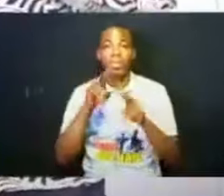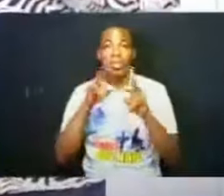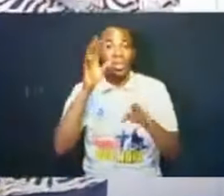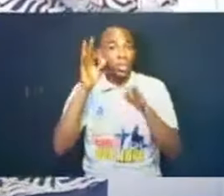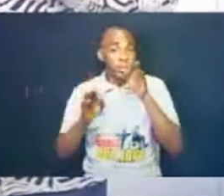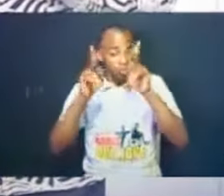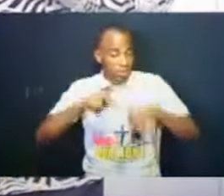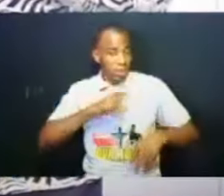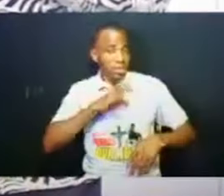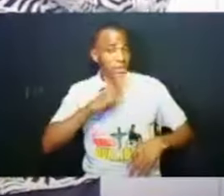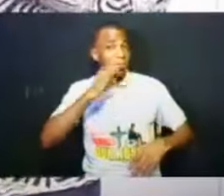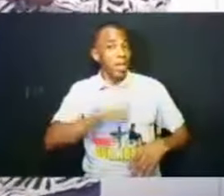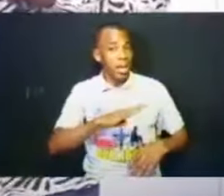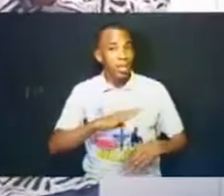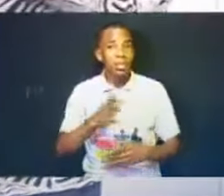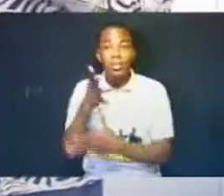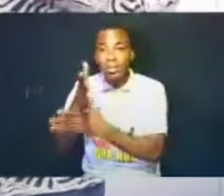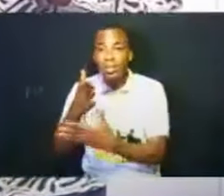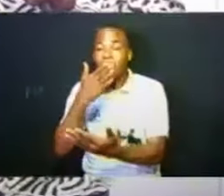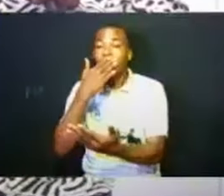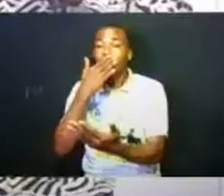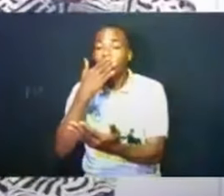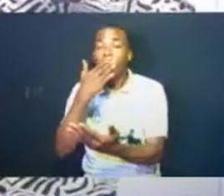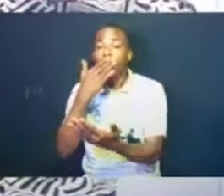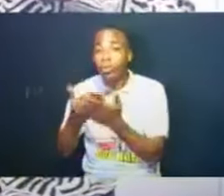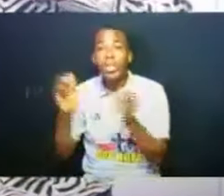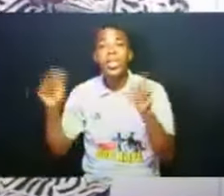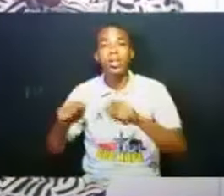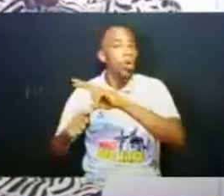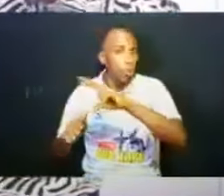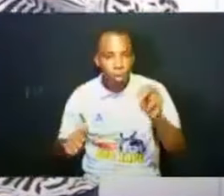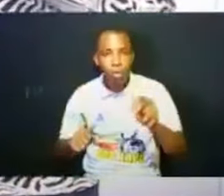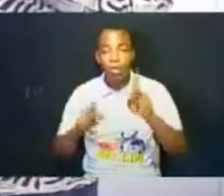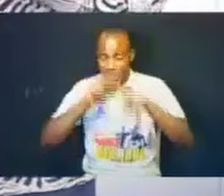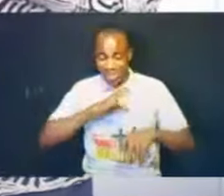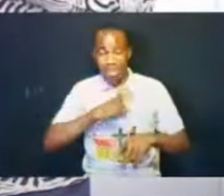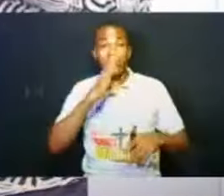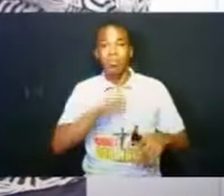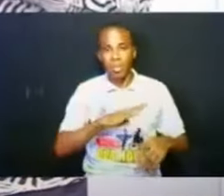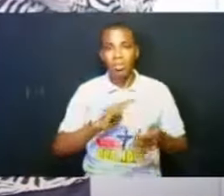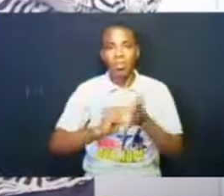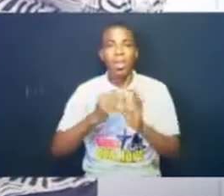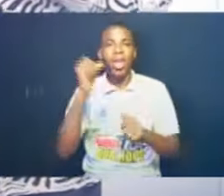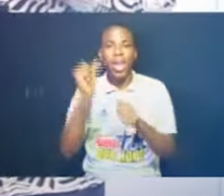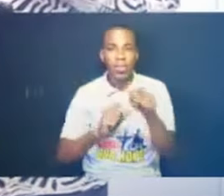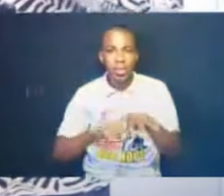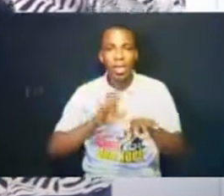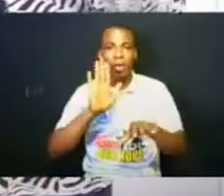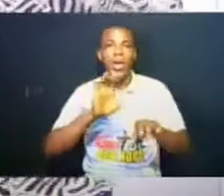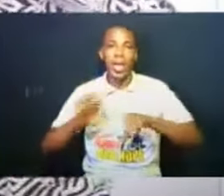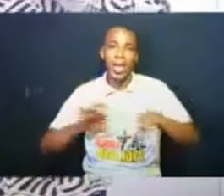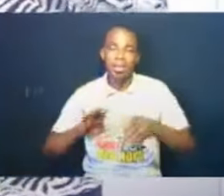to say anything good. Chomese ngrutiama moya bonifui. Mubeye den etumi